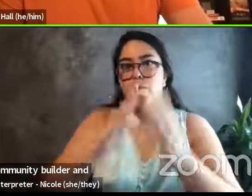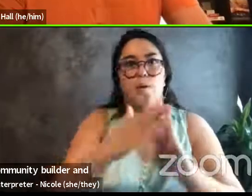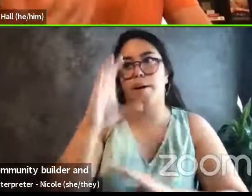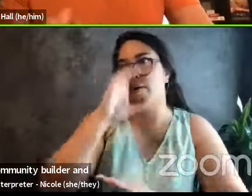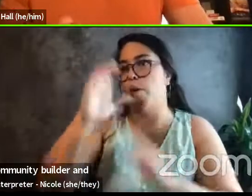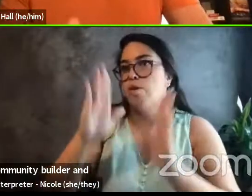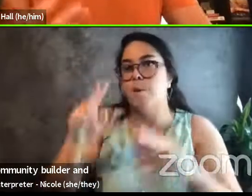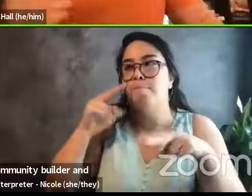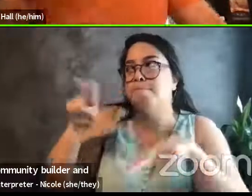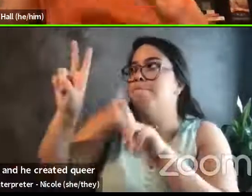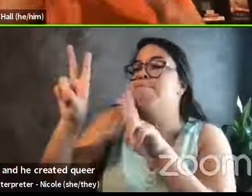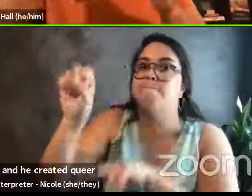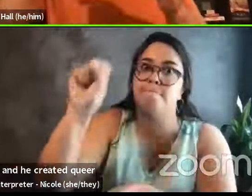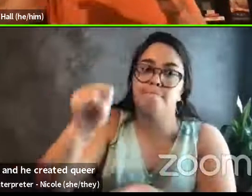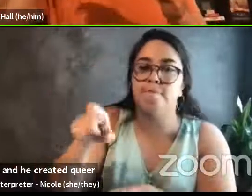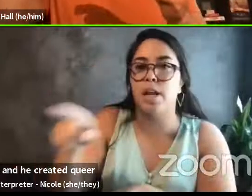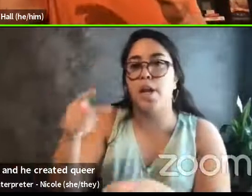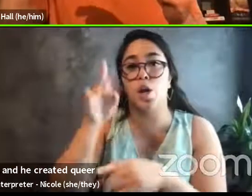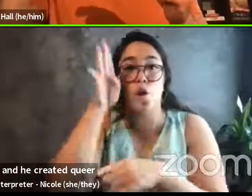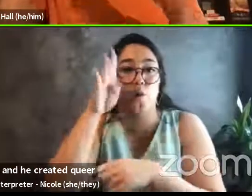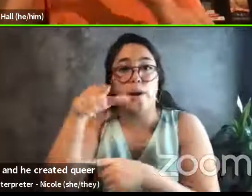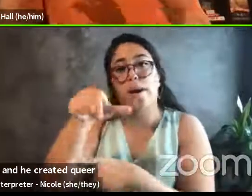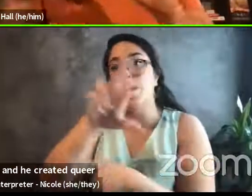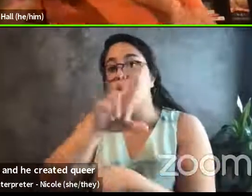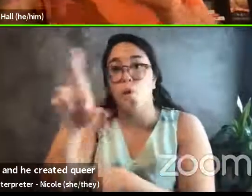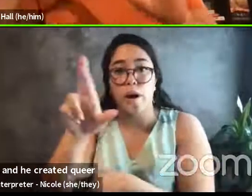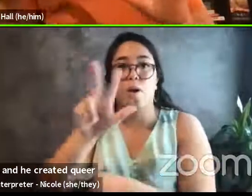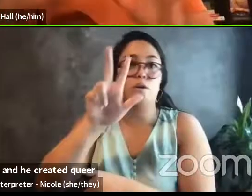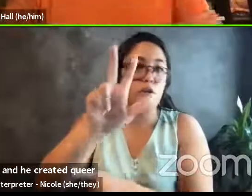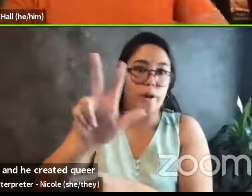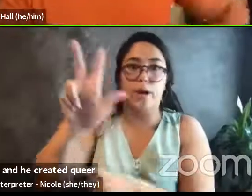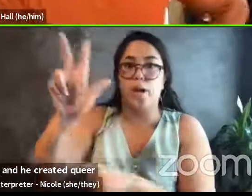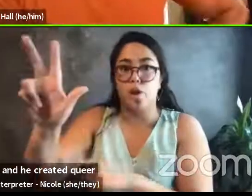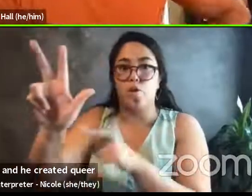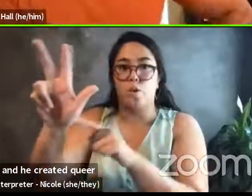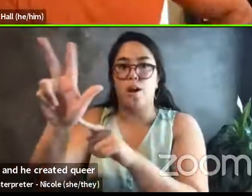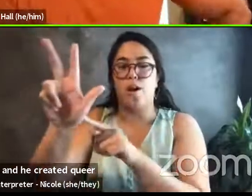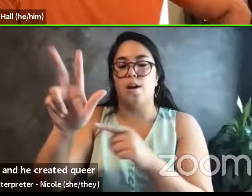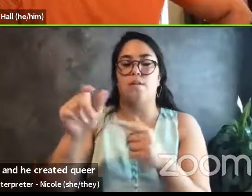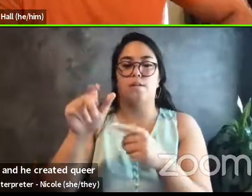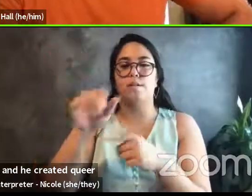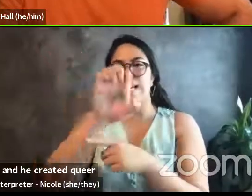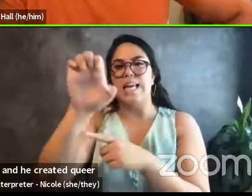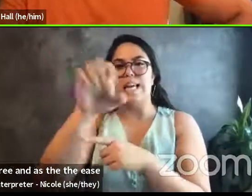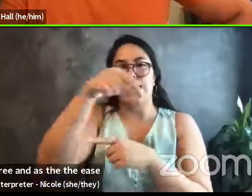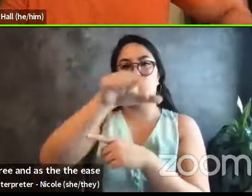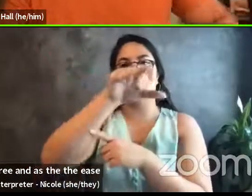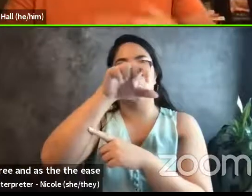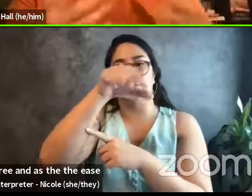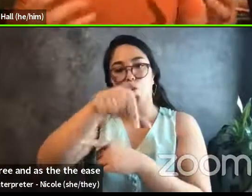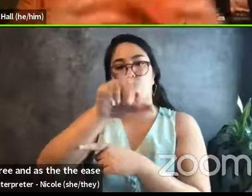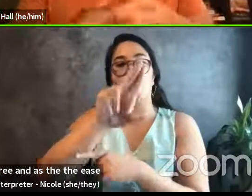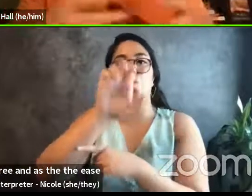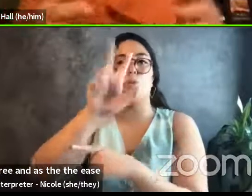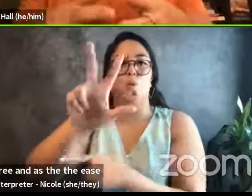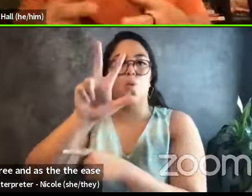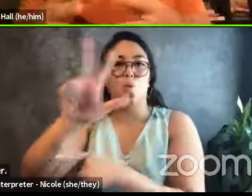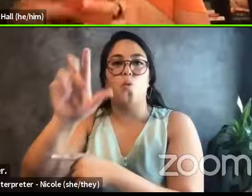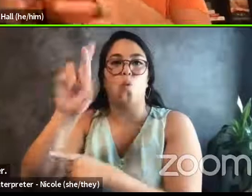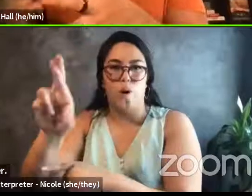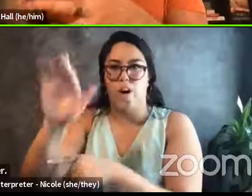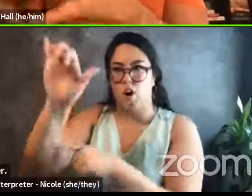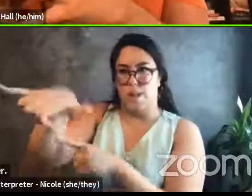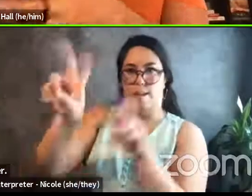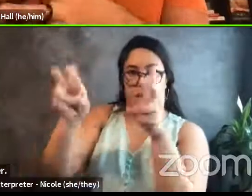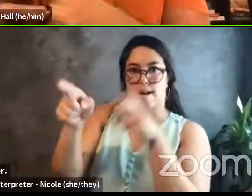this. Um, and he created queer, which, you know, with three and three and as the ease and the queer, um, as a really sort of, uh, imagining